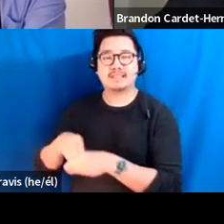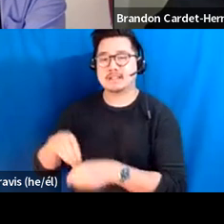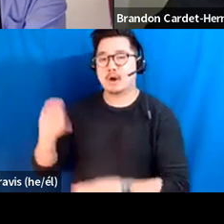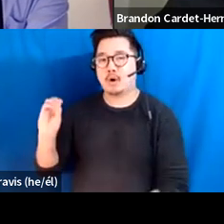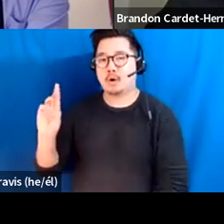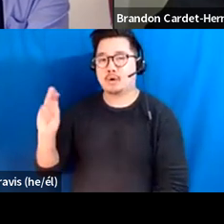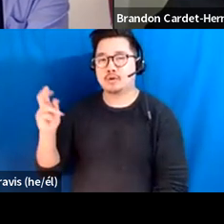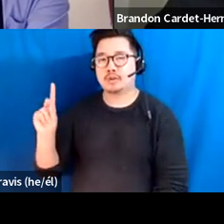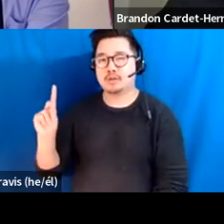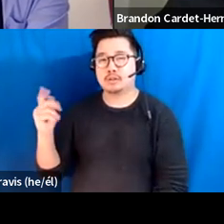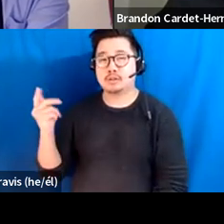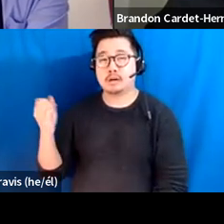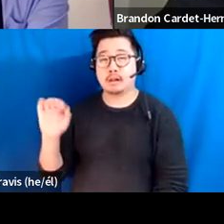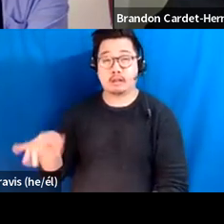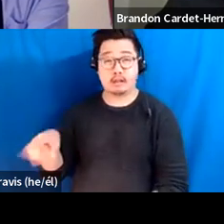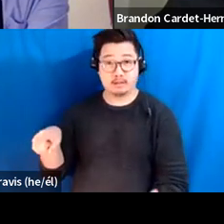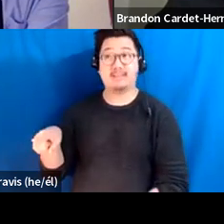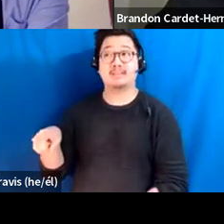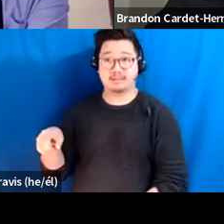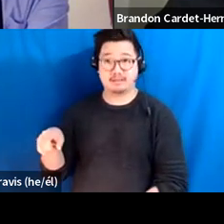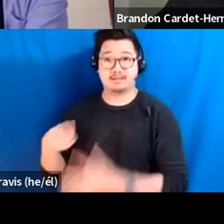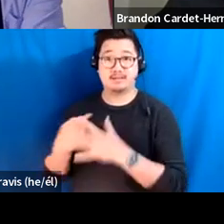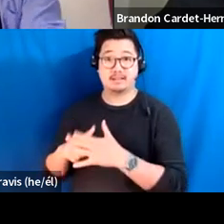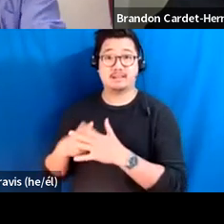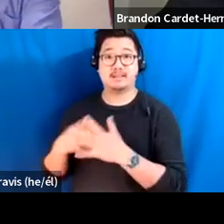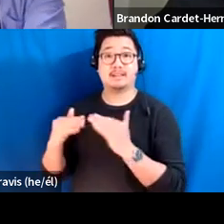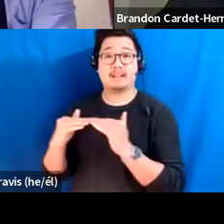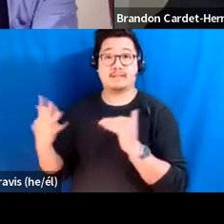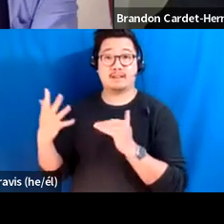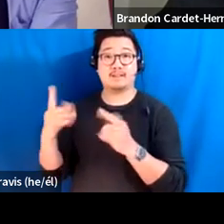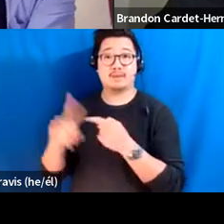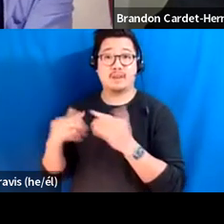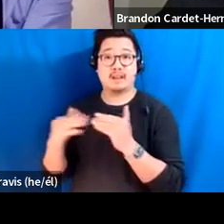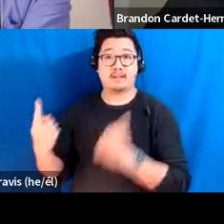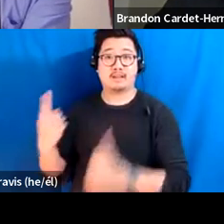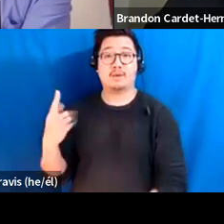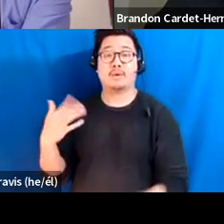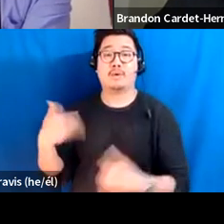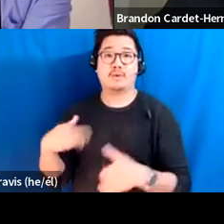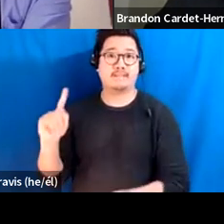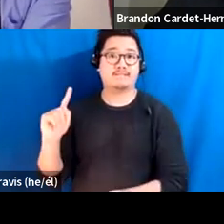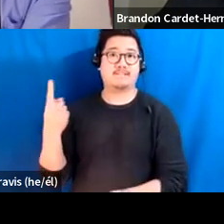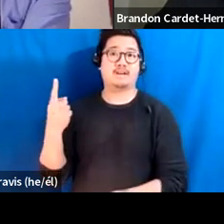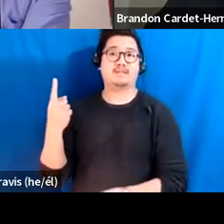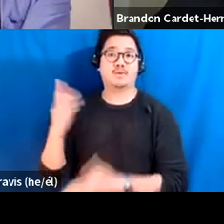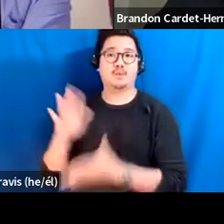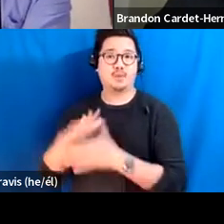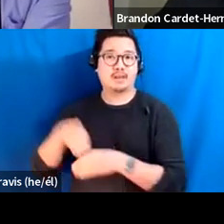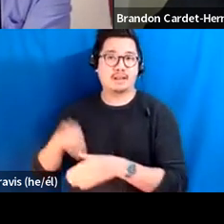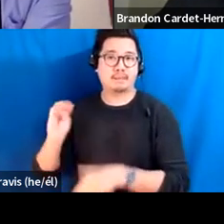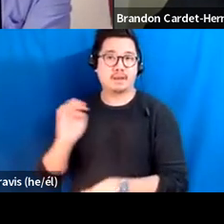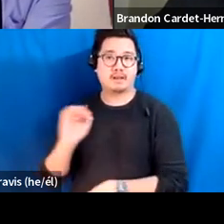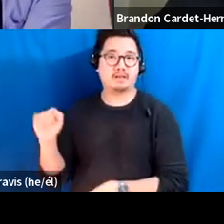five to number one the level one and it was the first of the commonwealth to make that happen and and by the